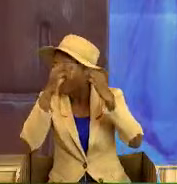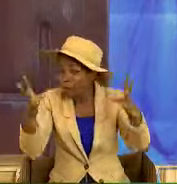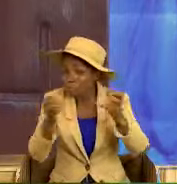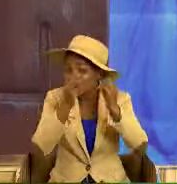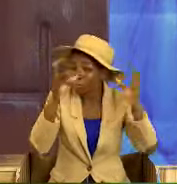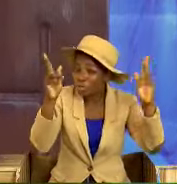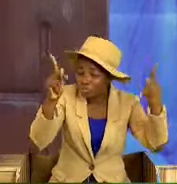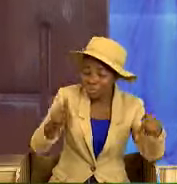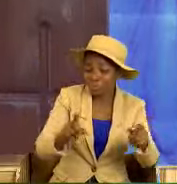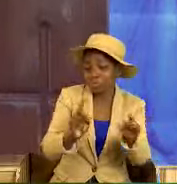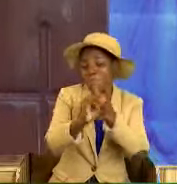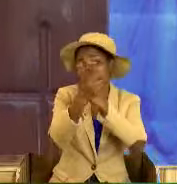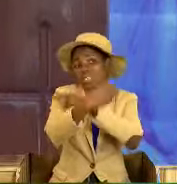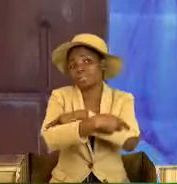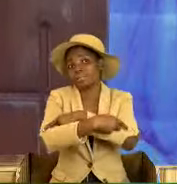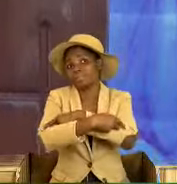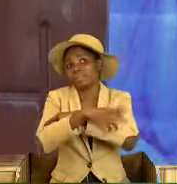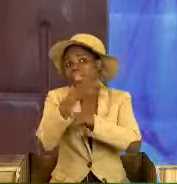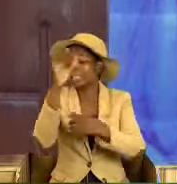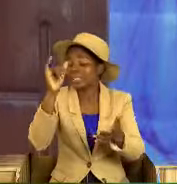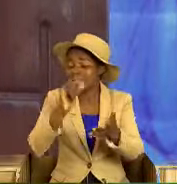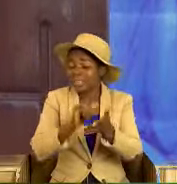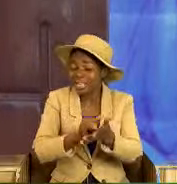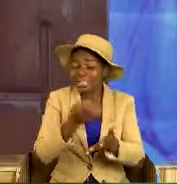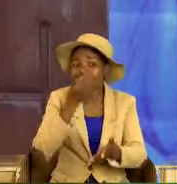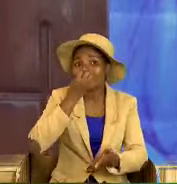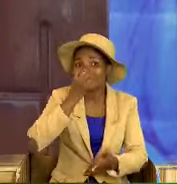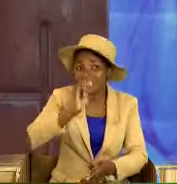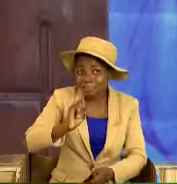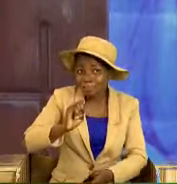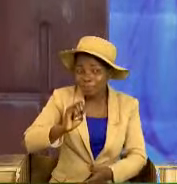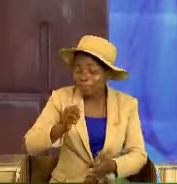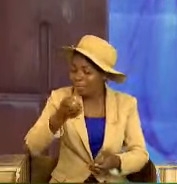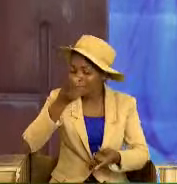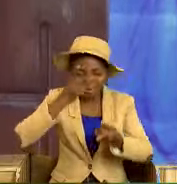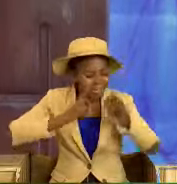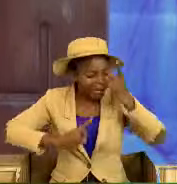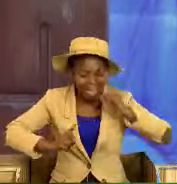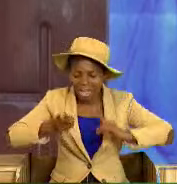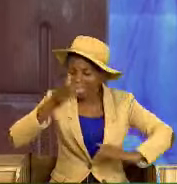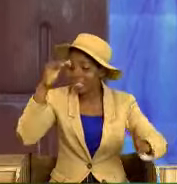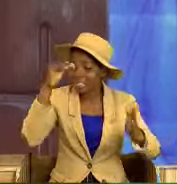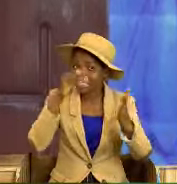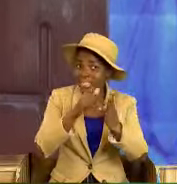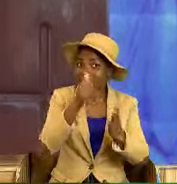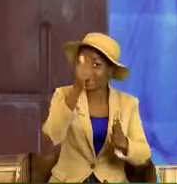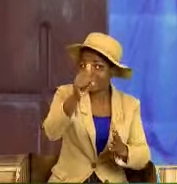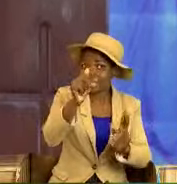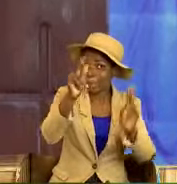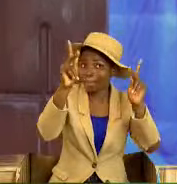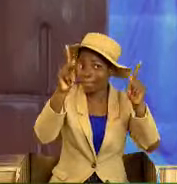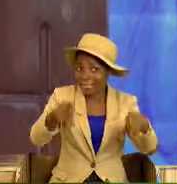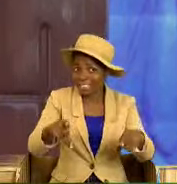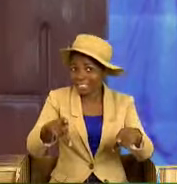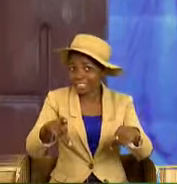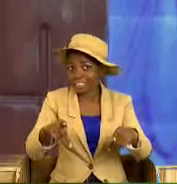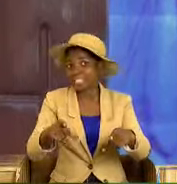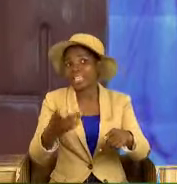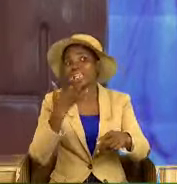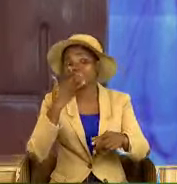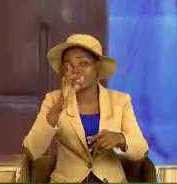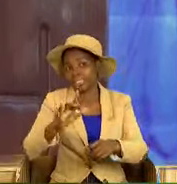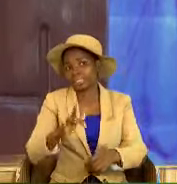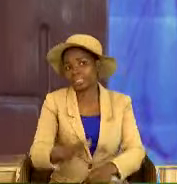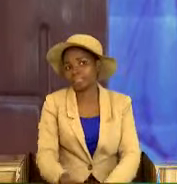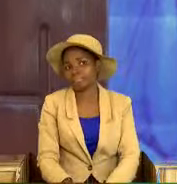today it's an evil cry against a person's Destiny